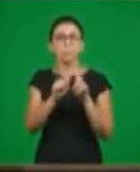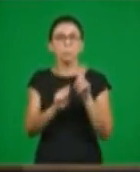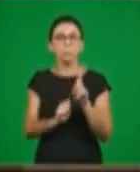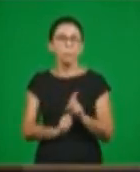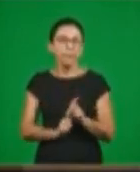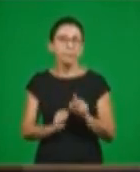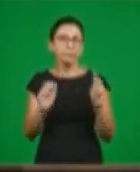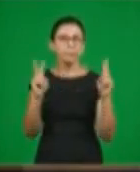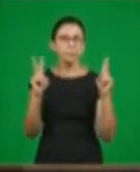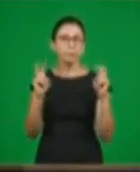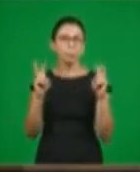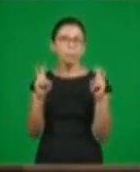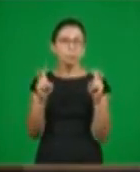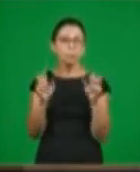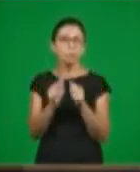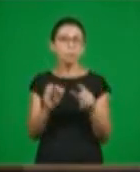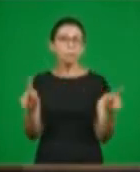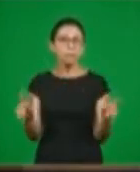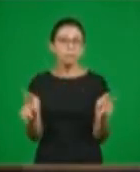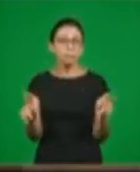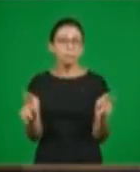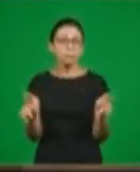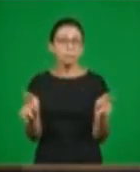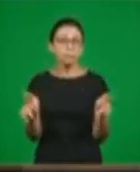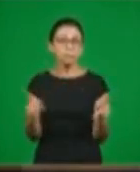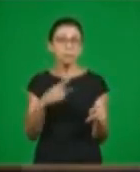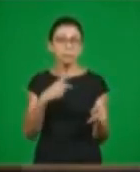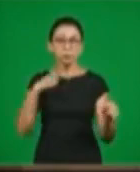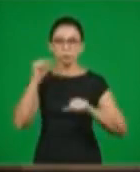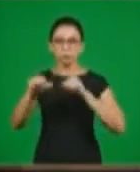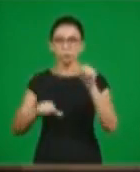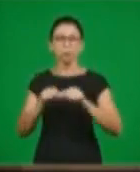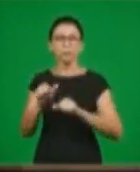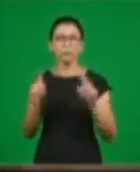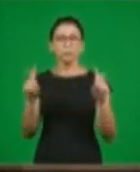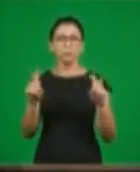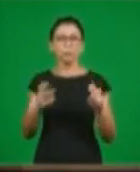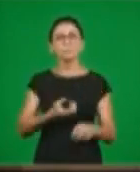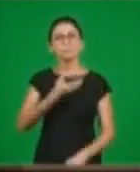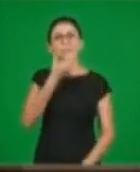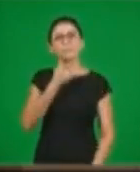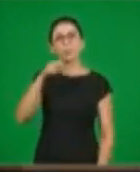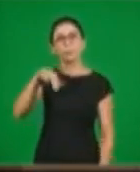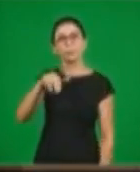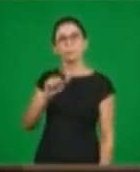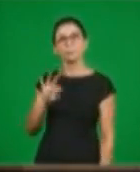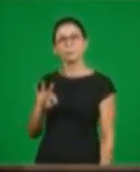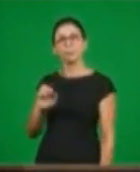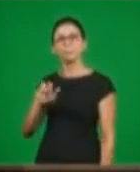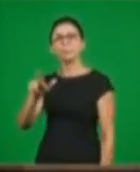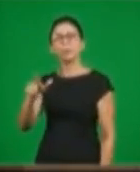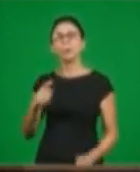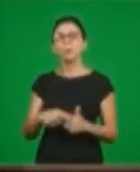No. Yeah, they would even turn off the satellite because, you know, they have to